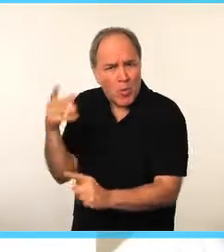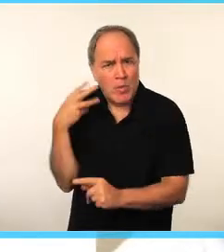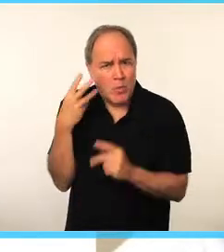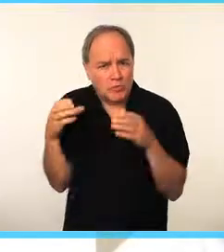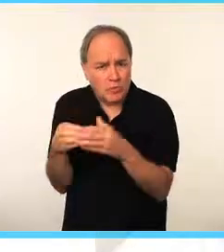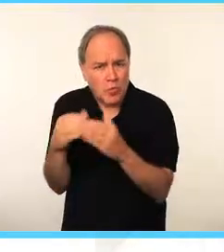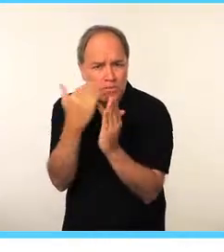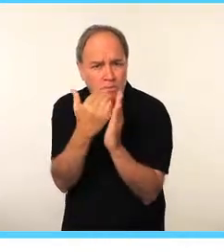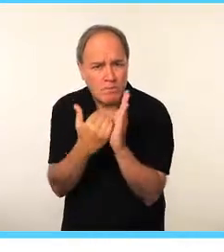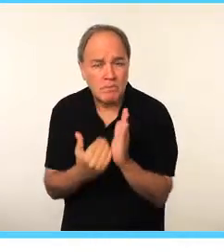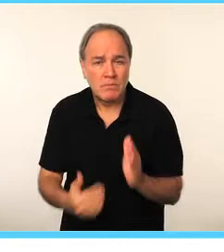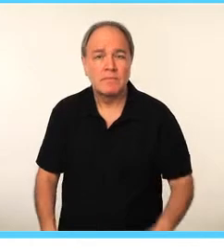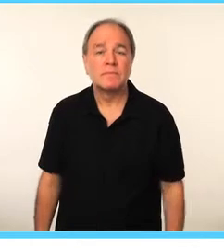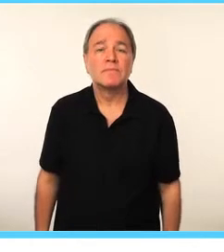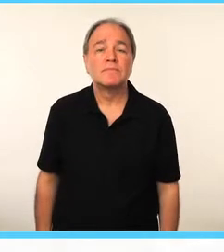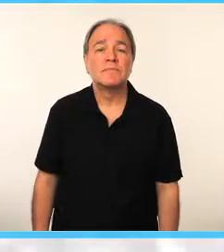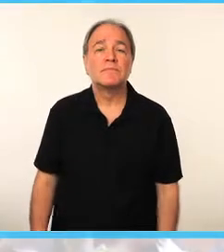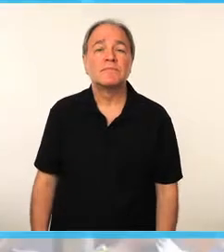new methodology.